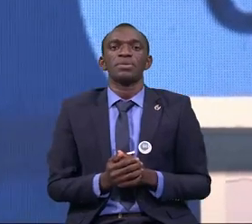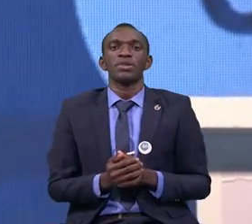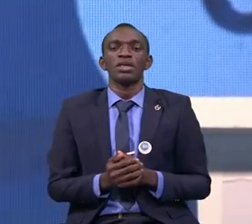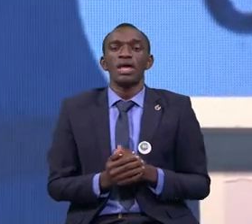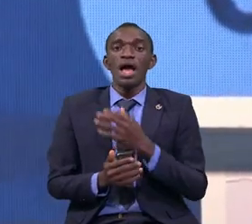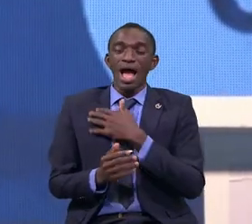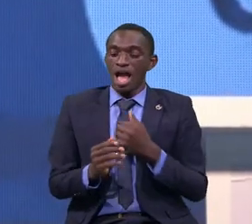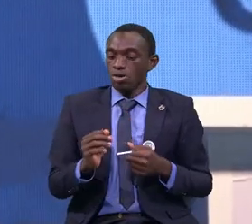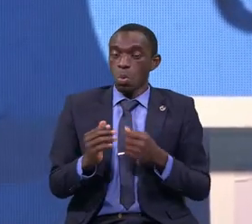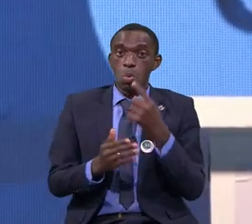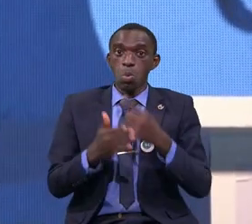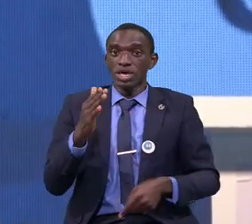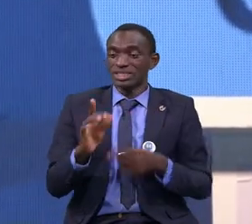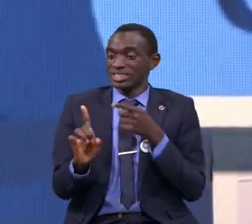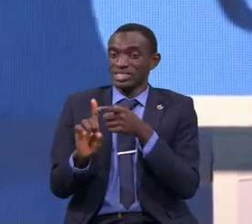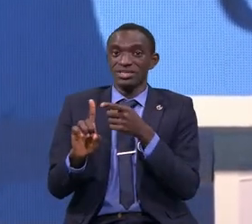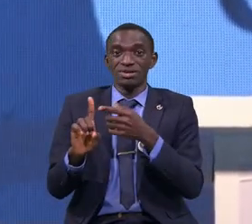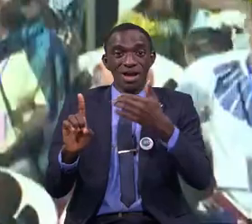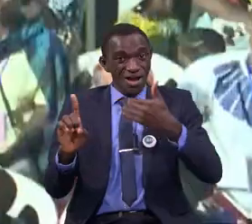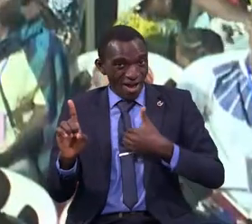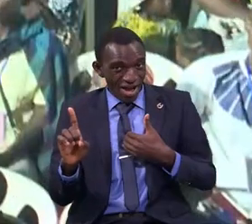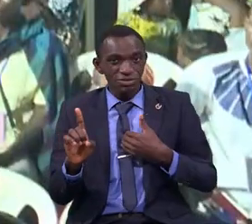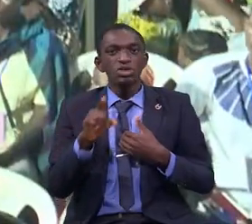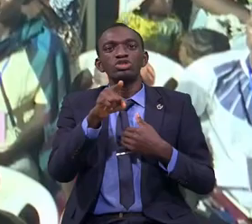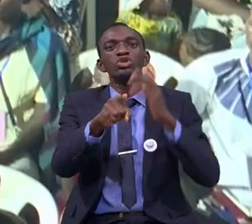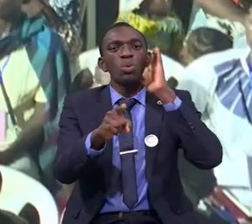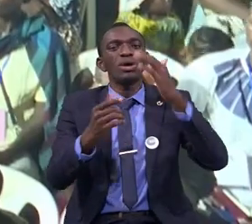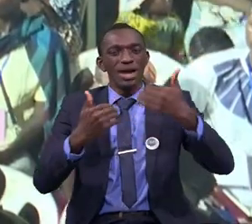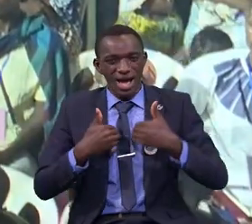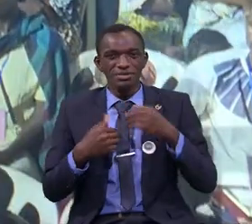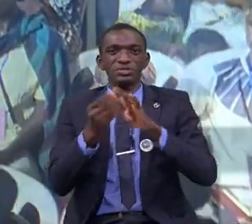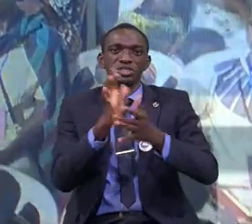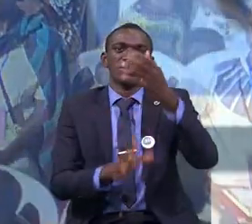And what they add, you will have.